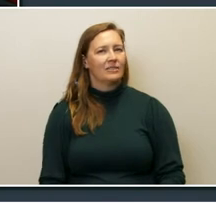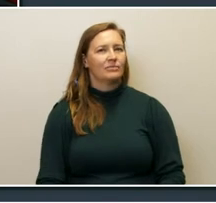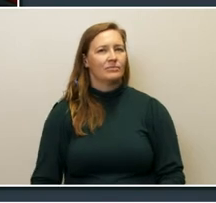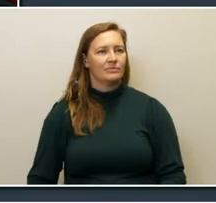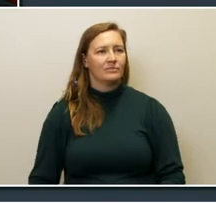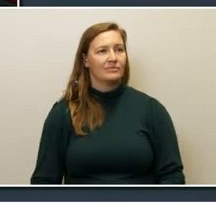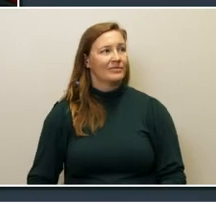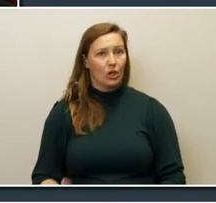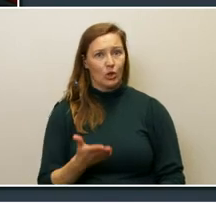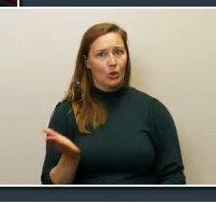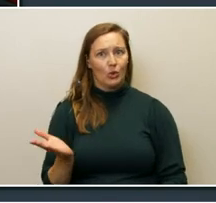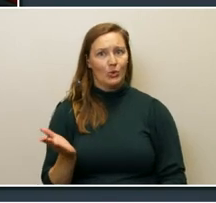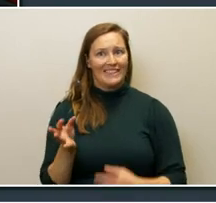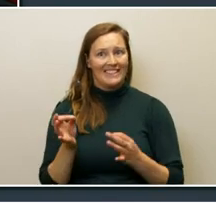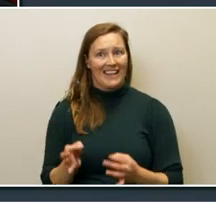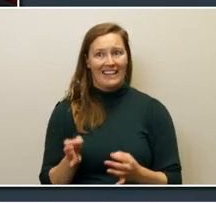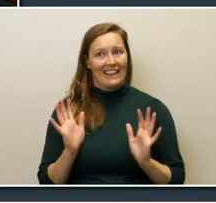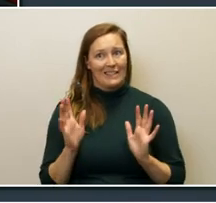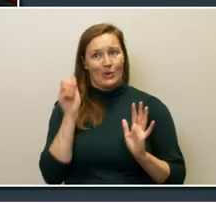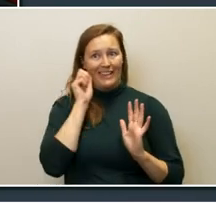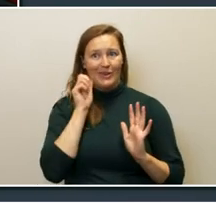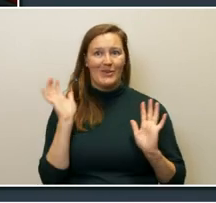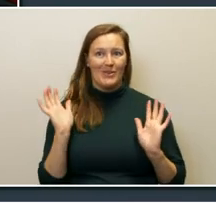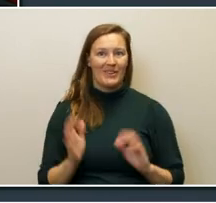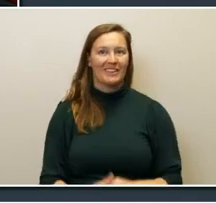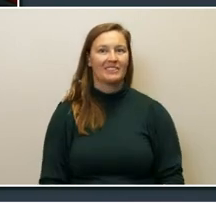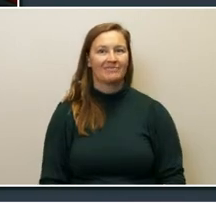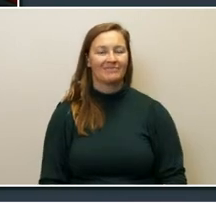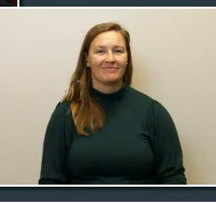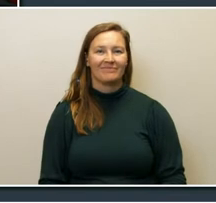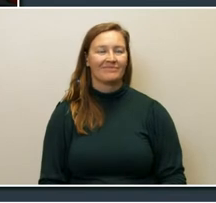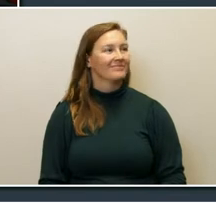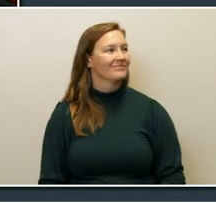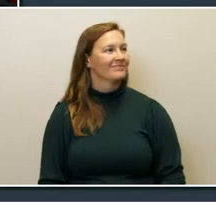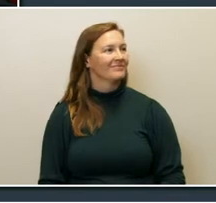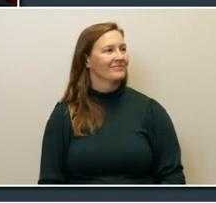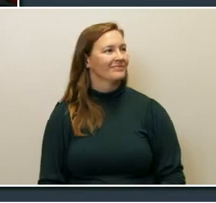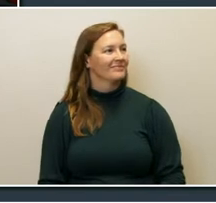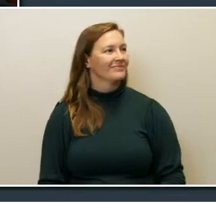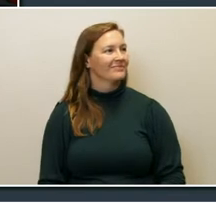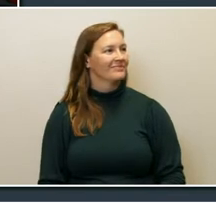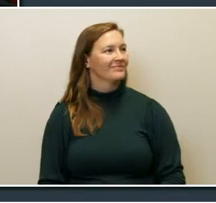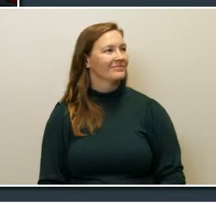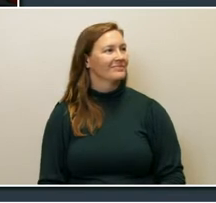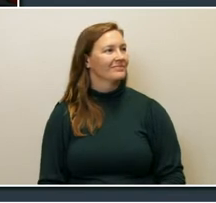You guys? That's all I know. Sorry about that. Council.